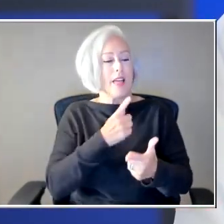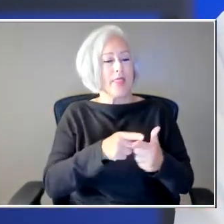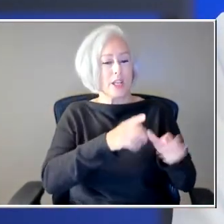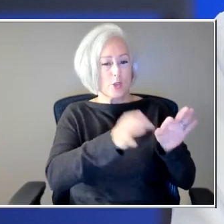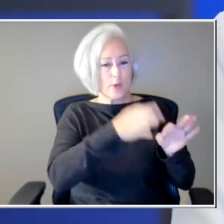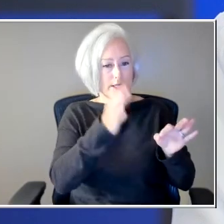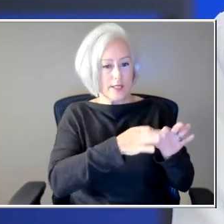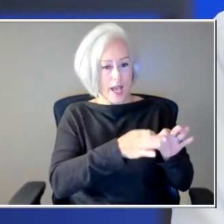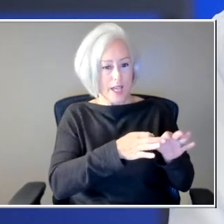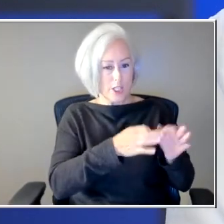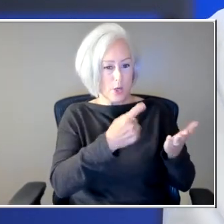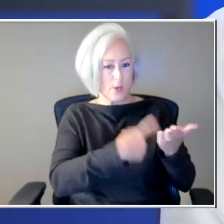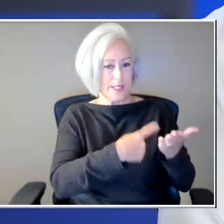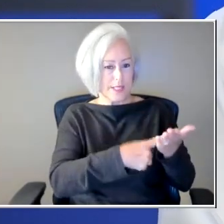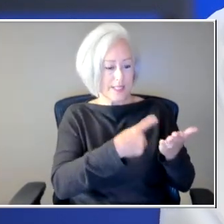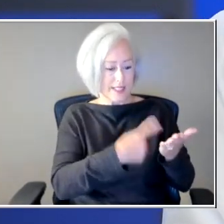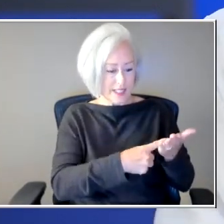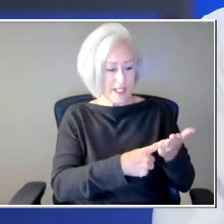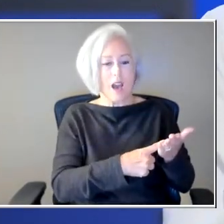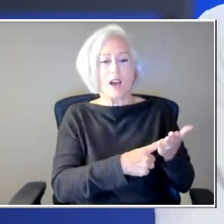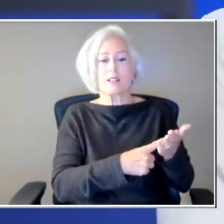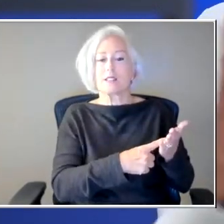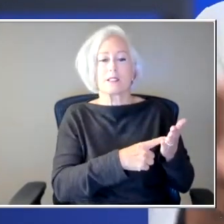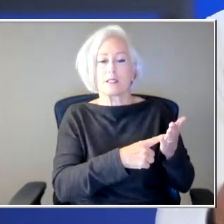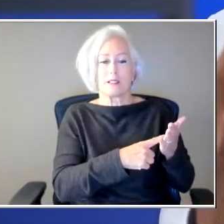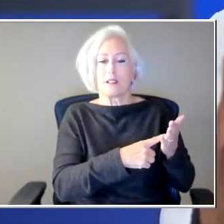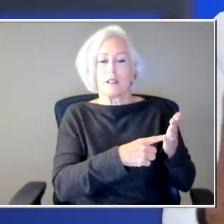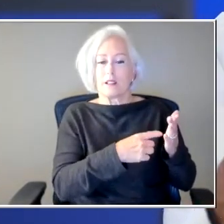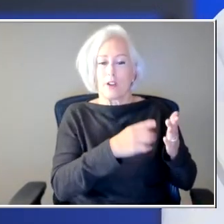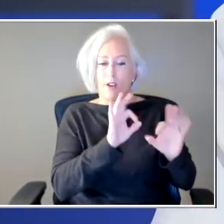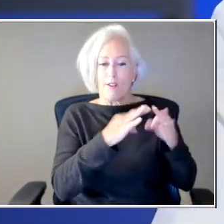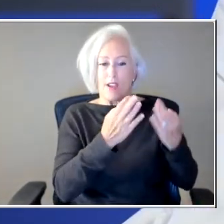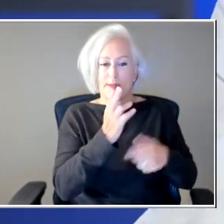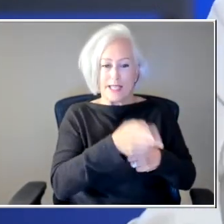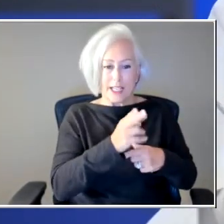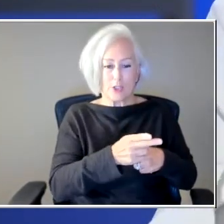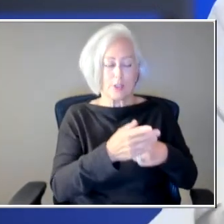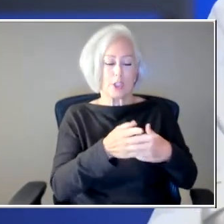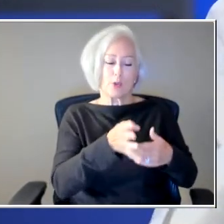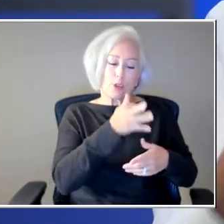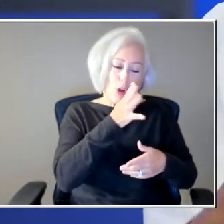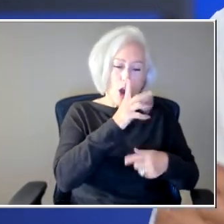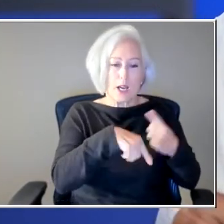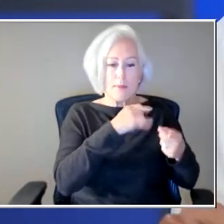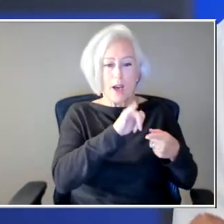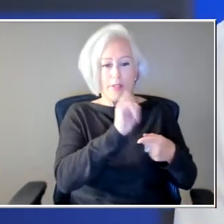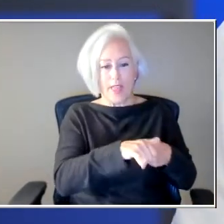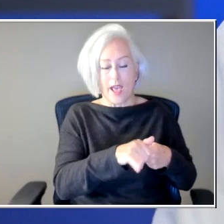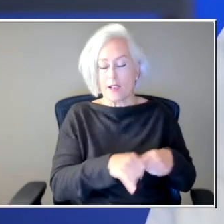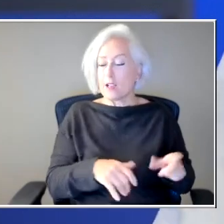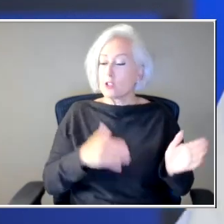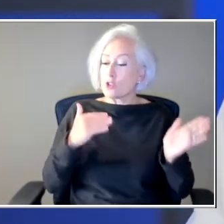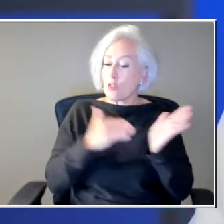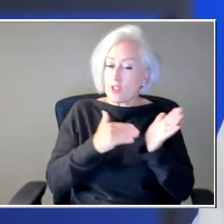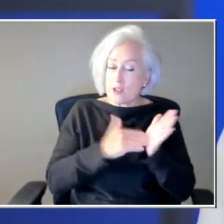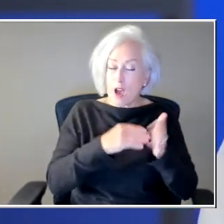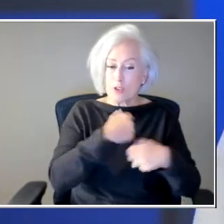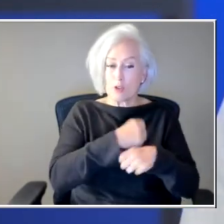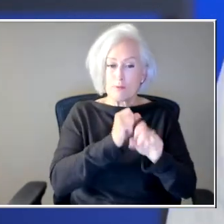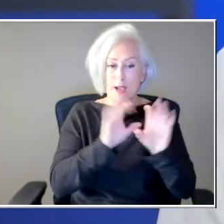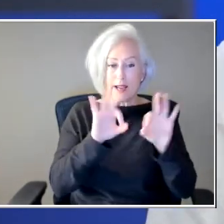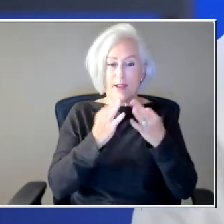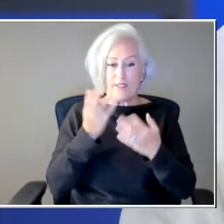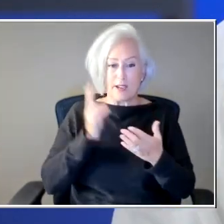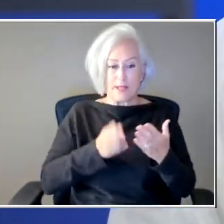years, but I'm very happy to work for you. And she would just talk about it. And then he made a family history of all her family, and there were 25